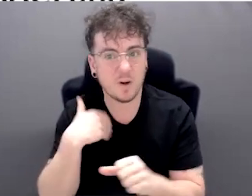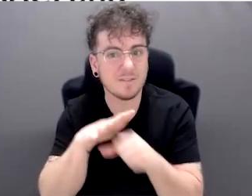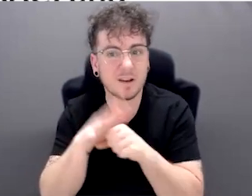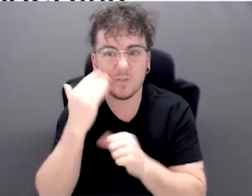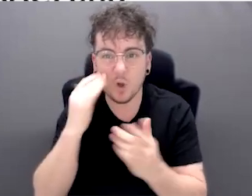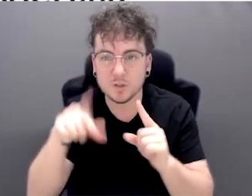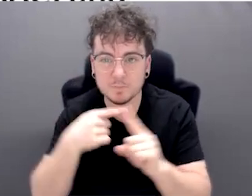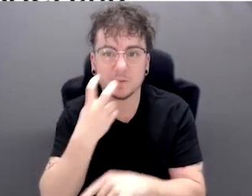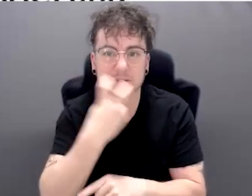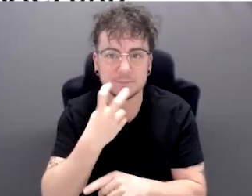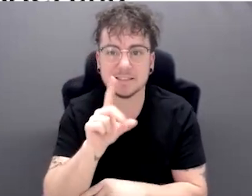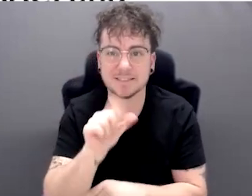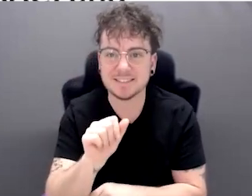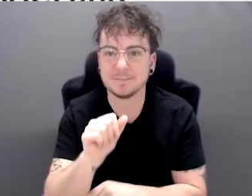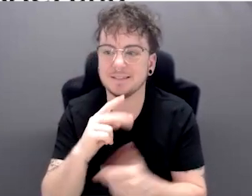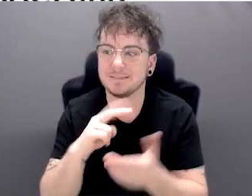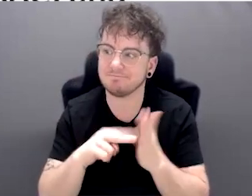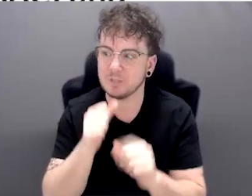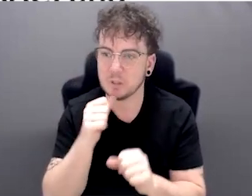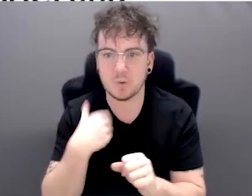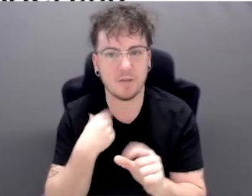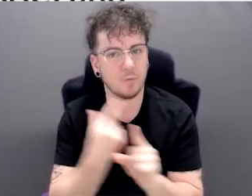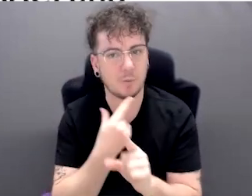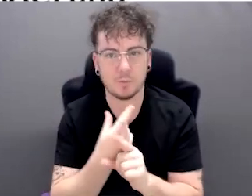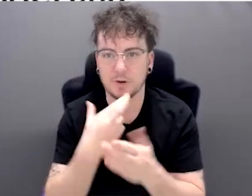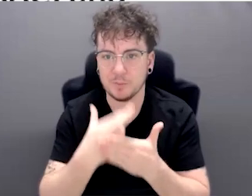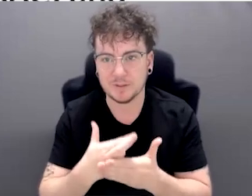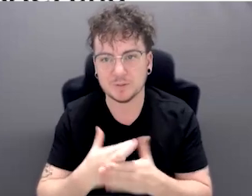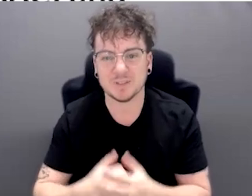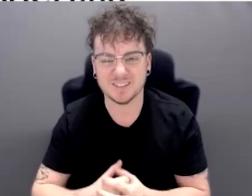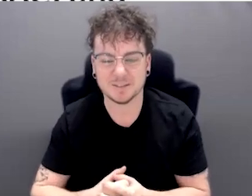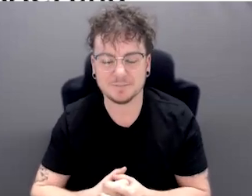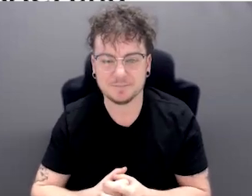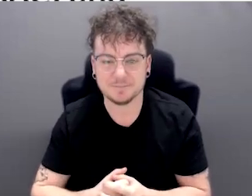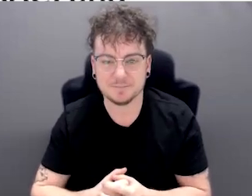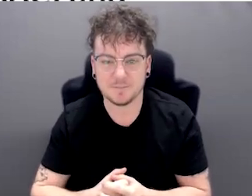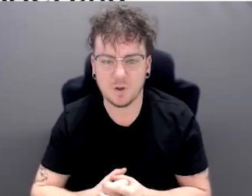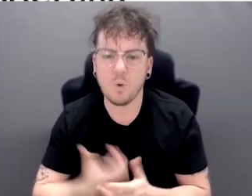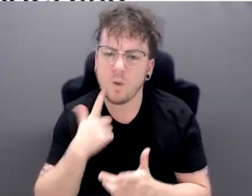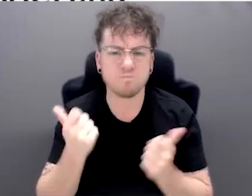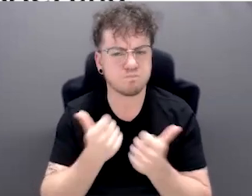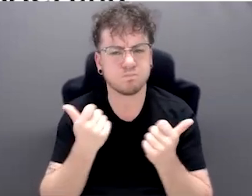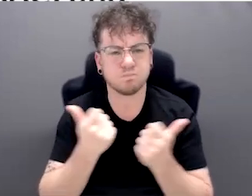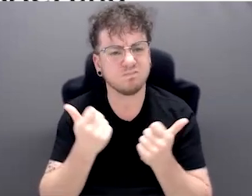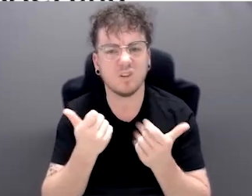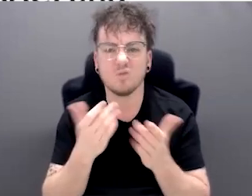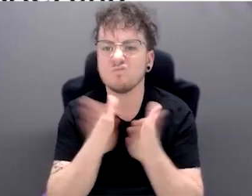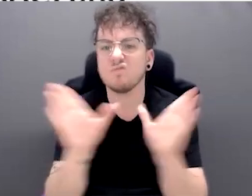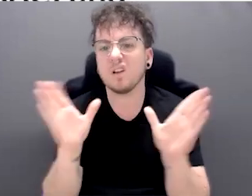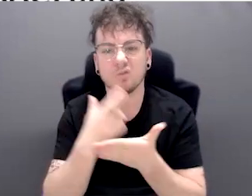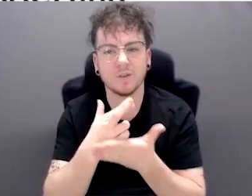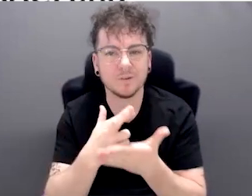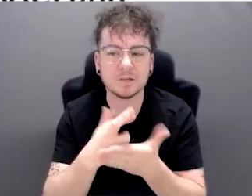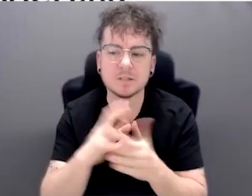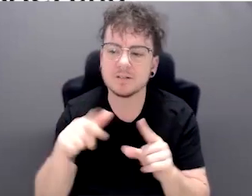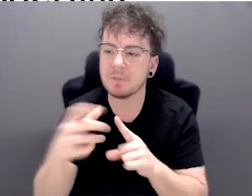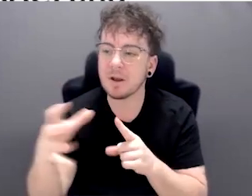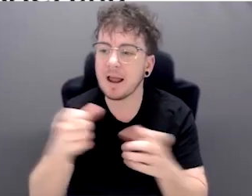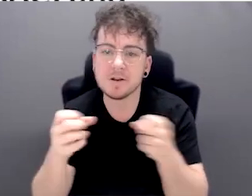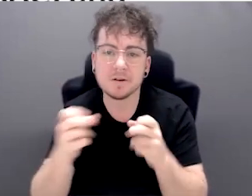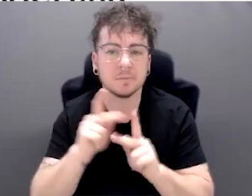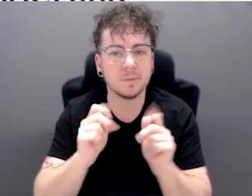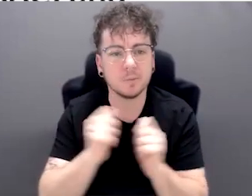do not provide appropriate resources. Although ample generic resources on hiring people with disabilities are